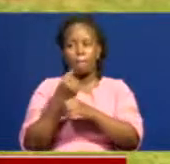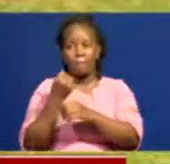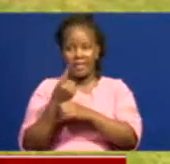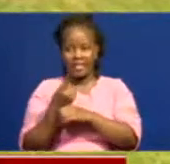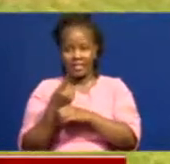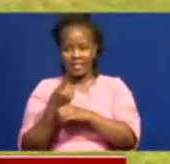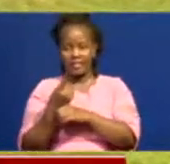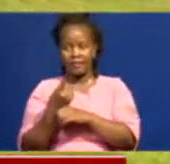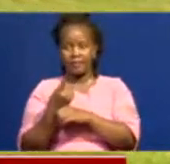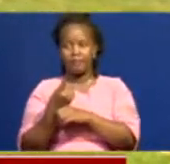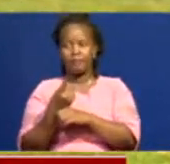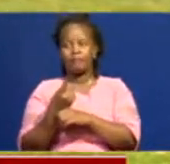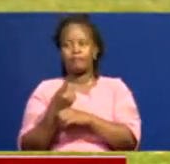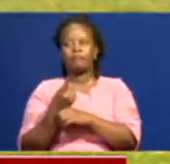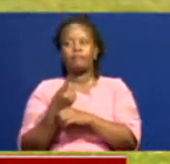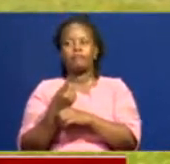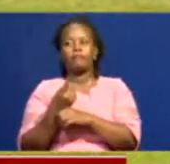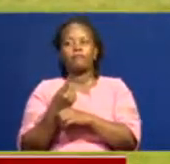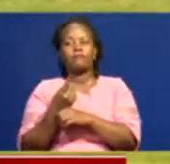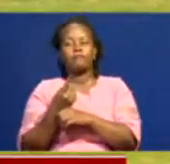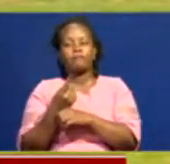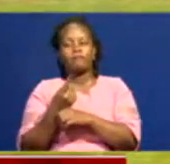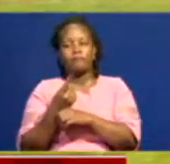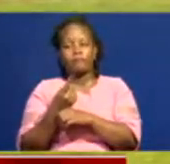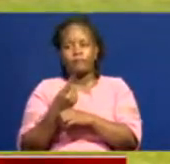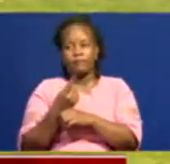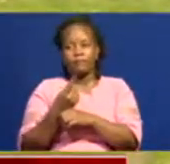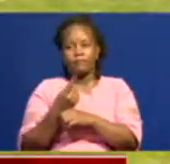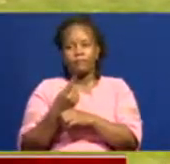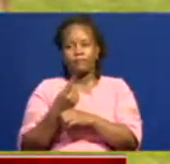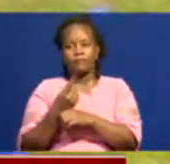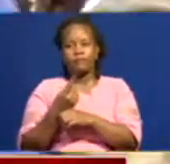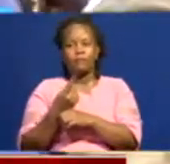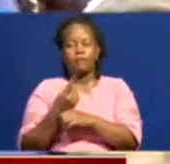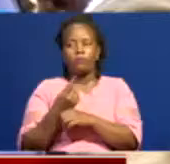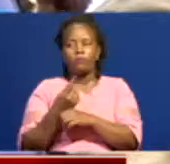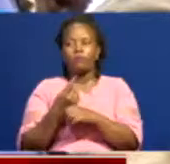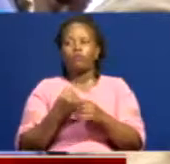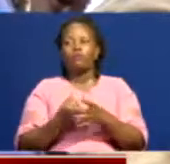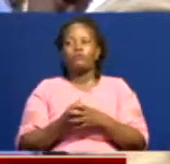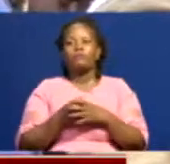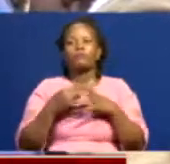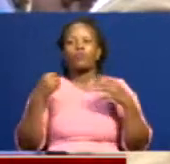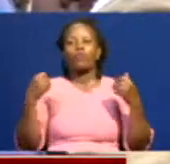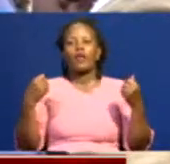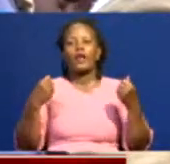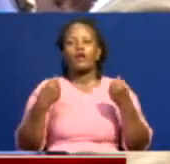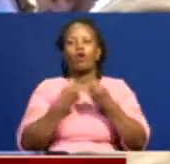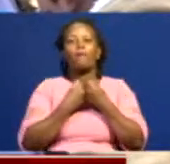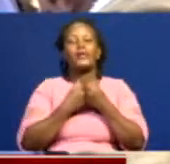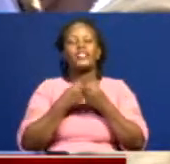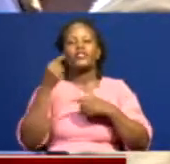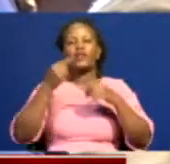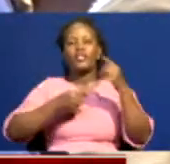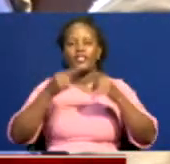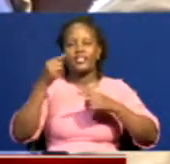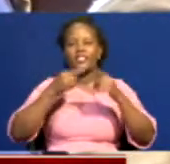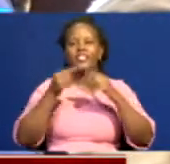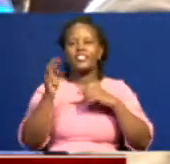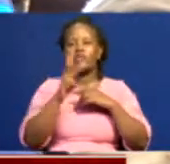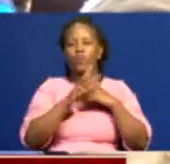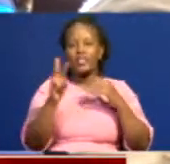anapiga nje! tournament in Westlands has been very